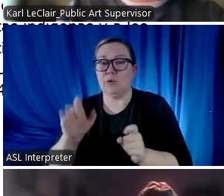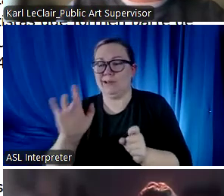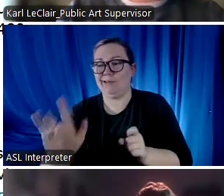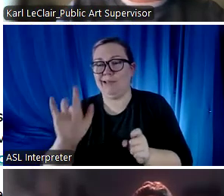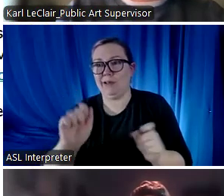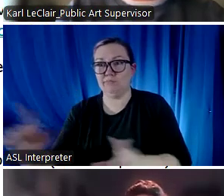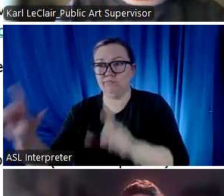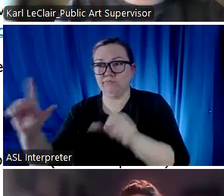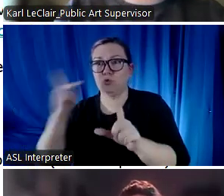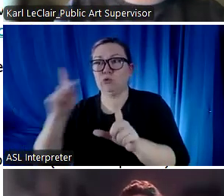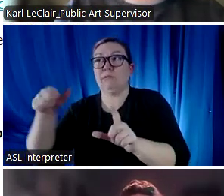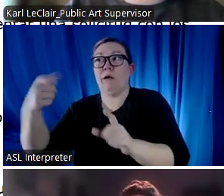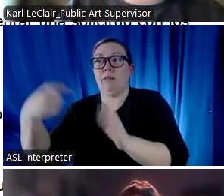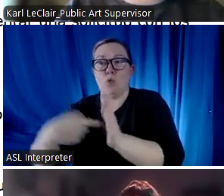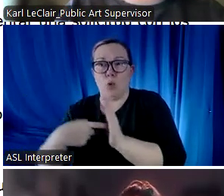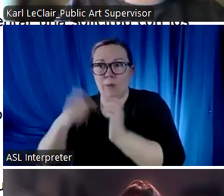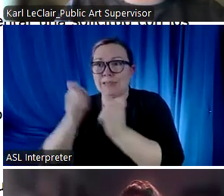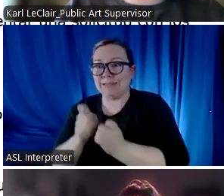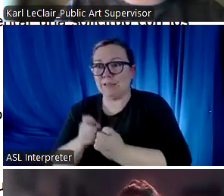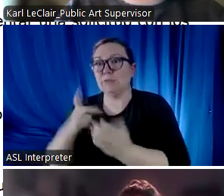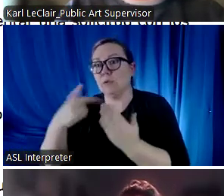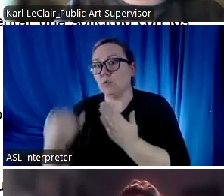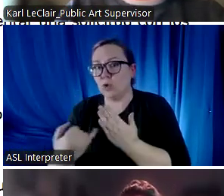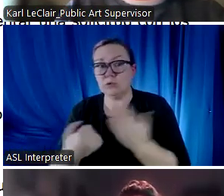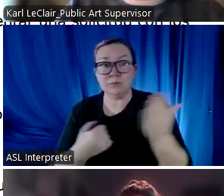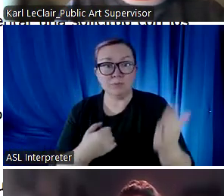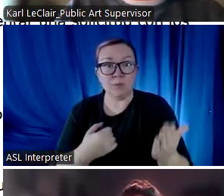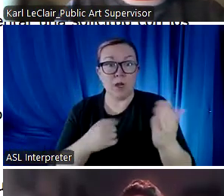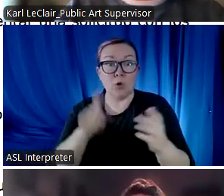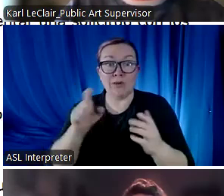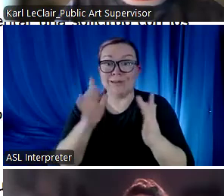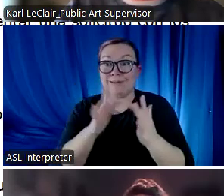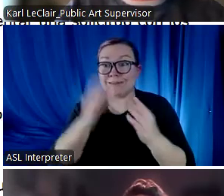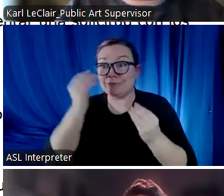it. And so here we're asking for contact information.